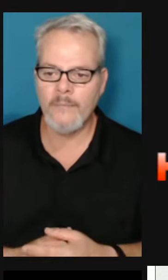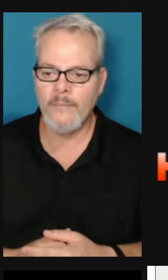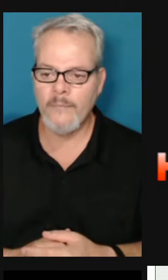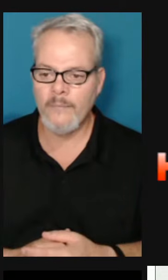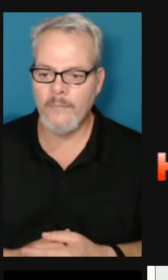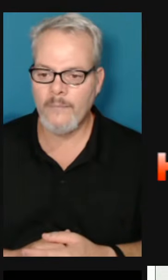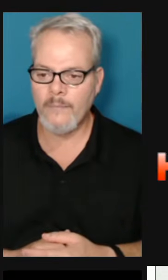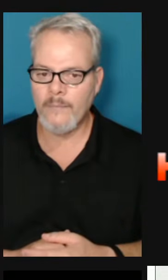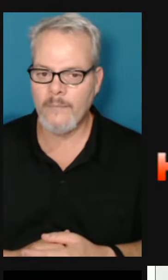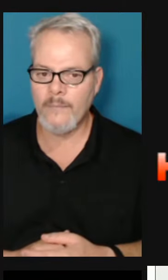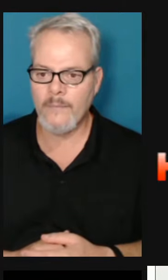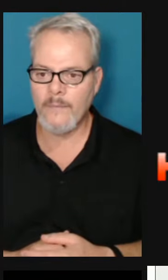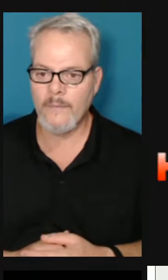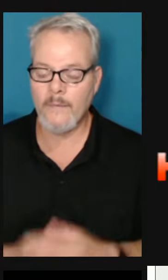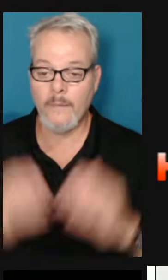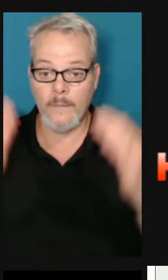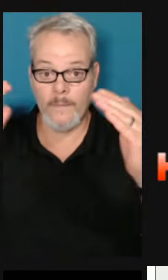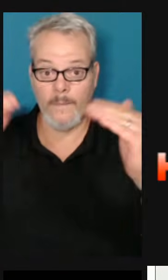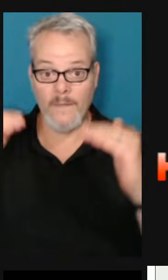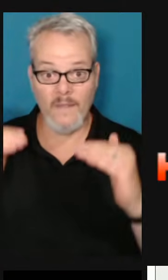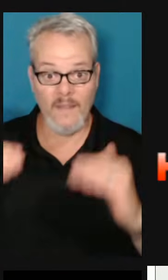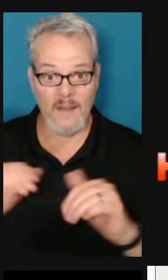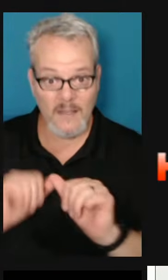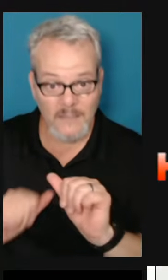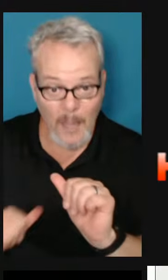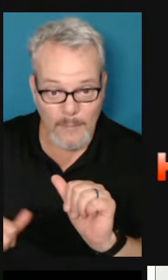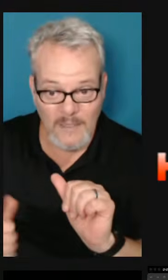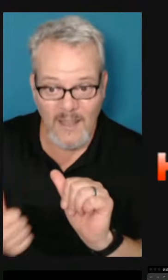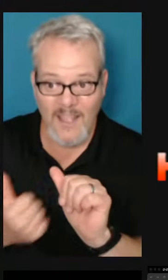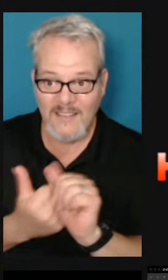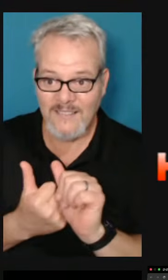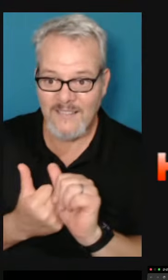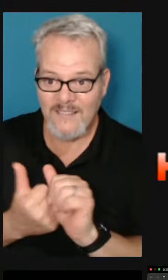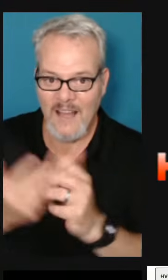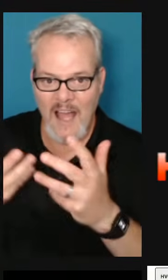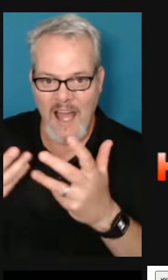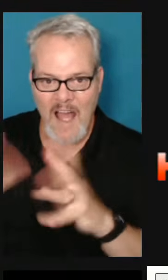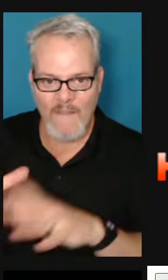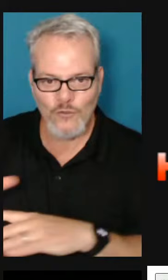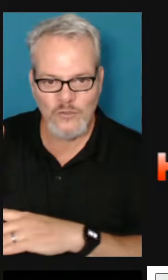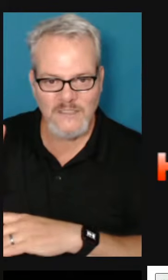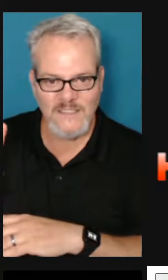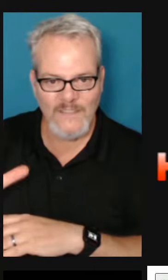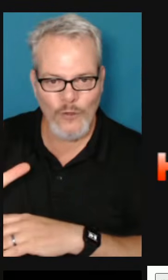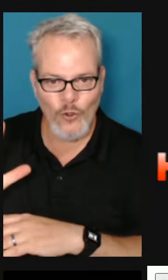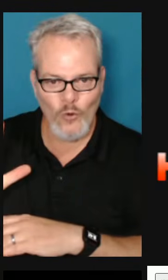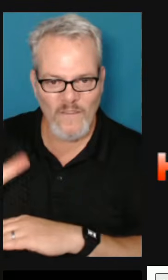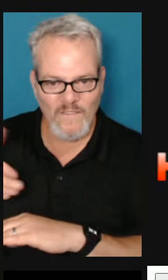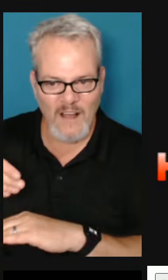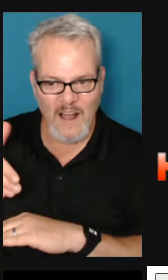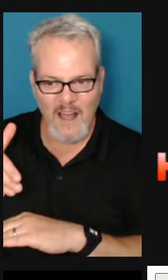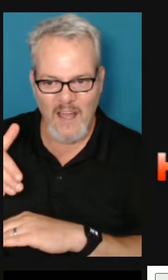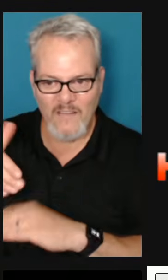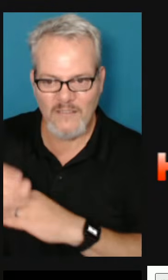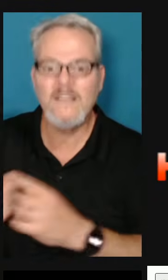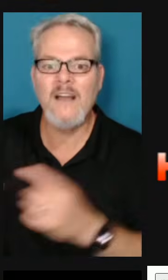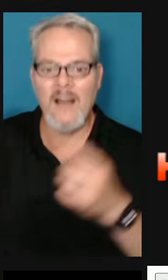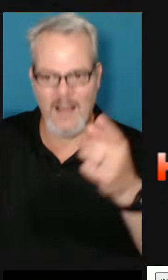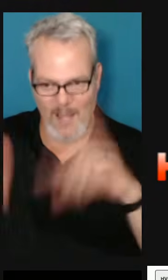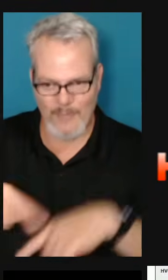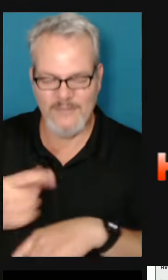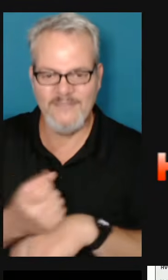The next update after 7:35 comes at 11:11 with